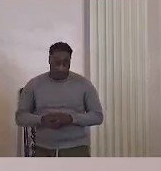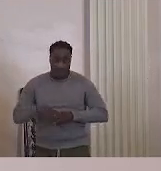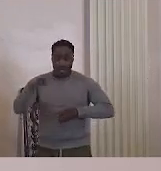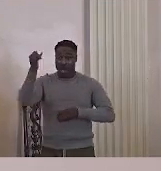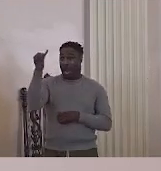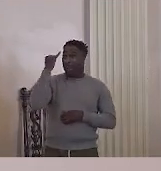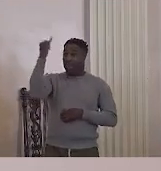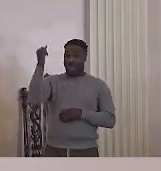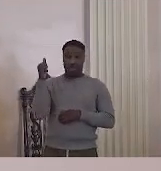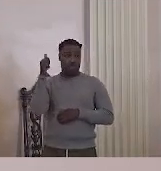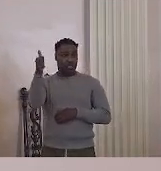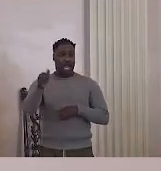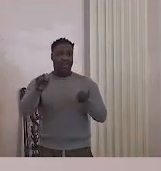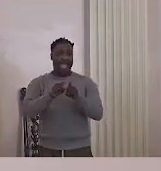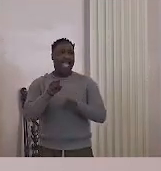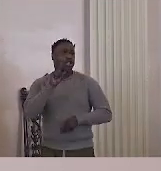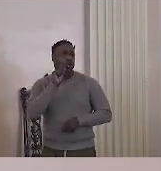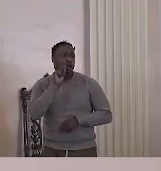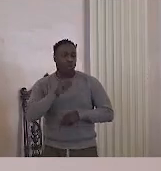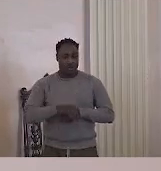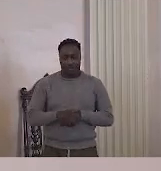Imagine yourselves as a bird.